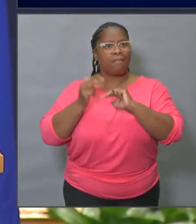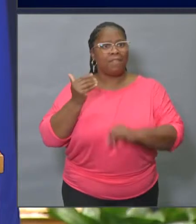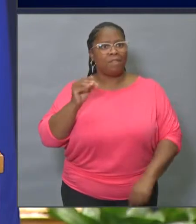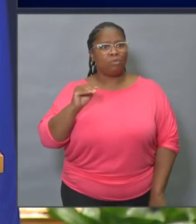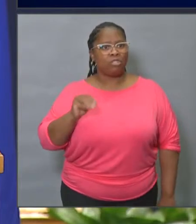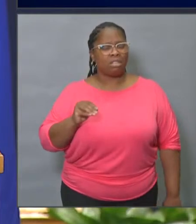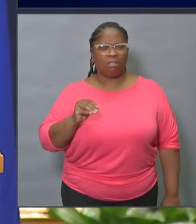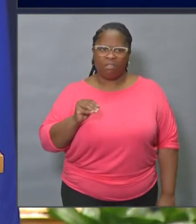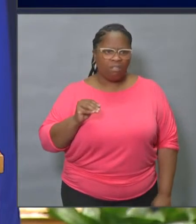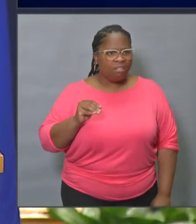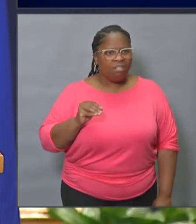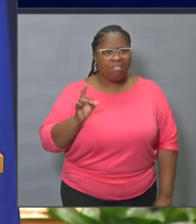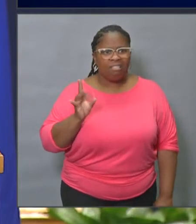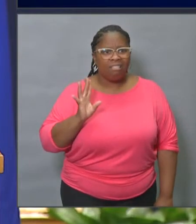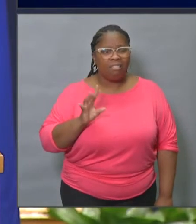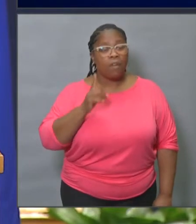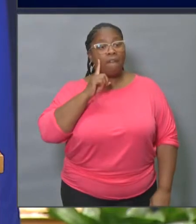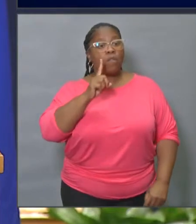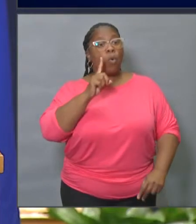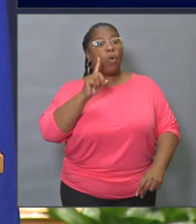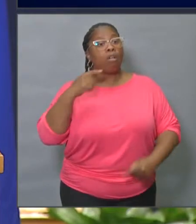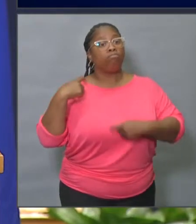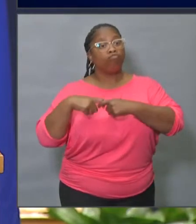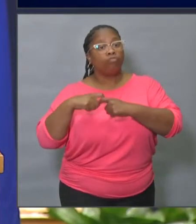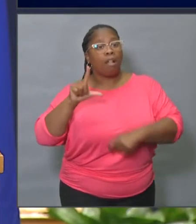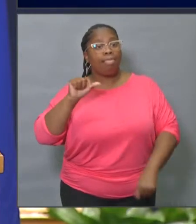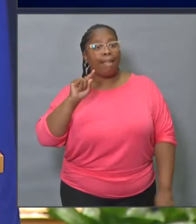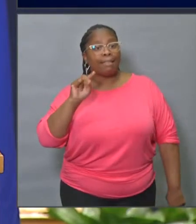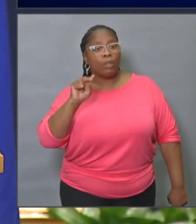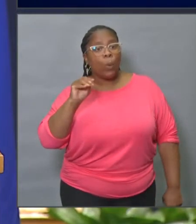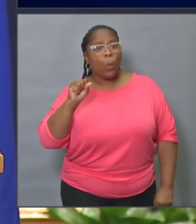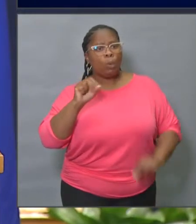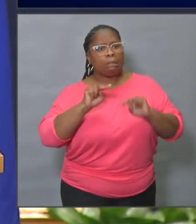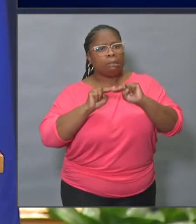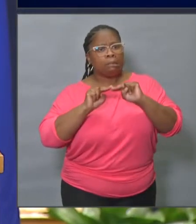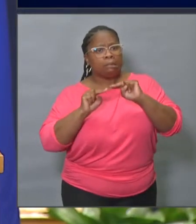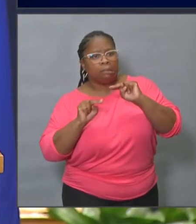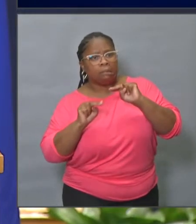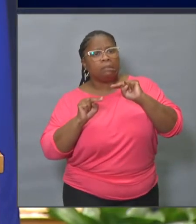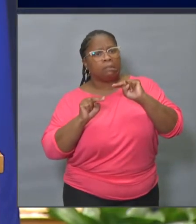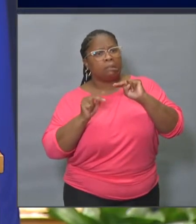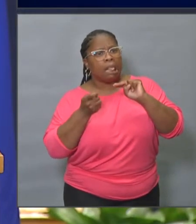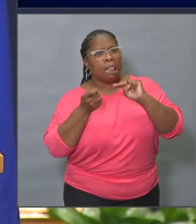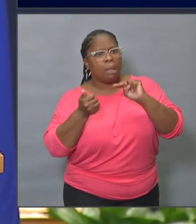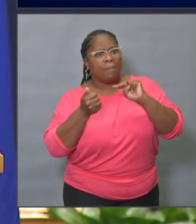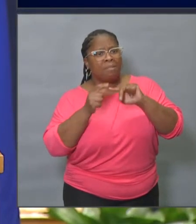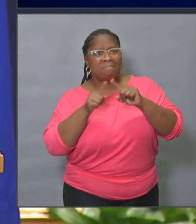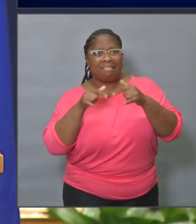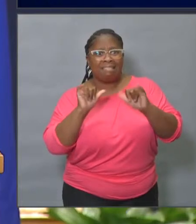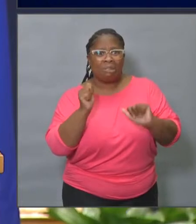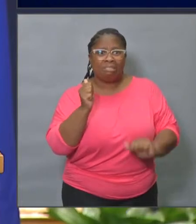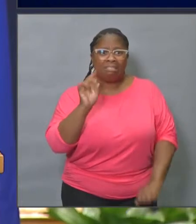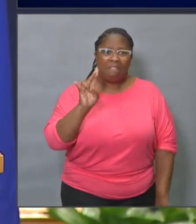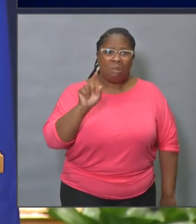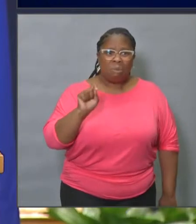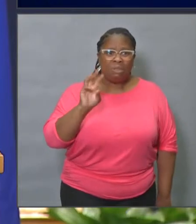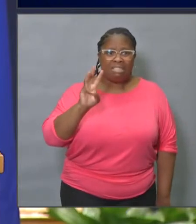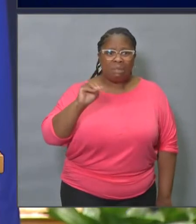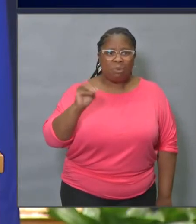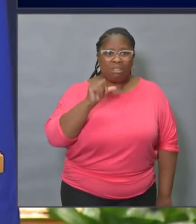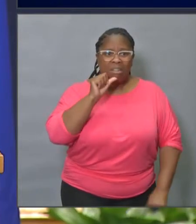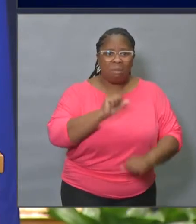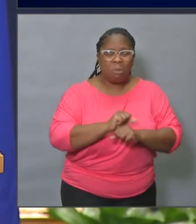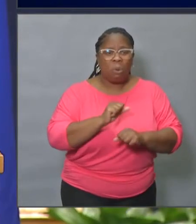for Latinos, unemployment dropped slightly, but still remains at 17.6%. So as we